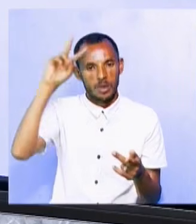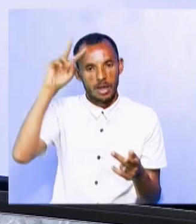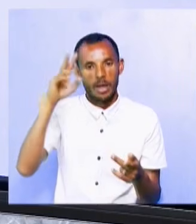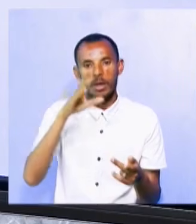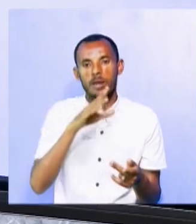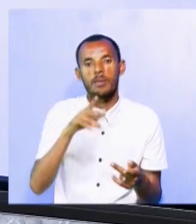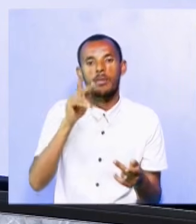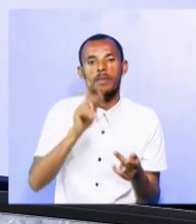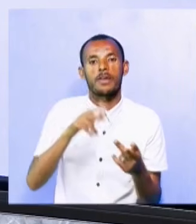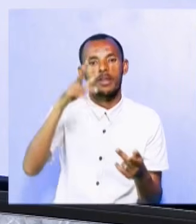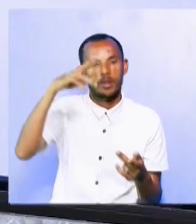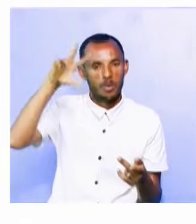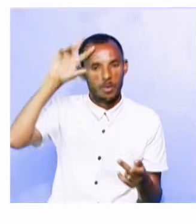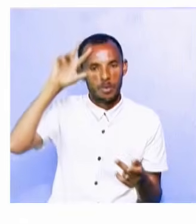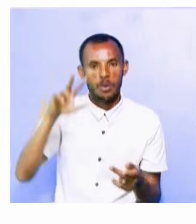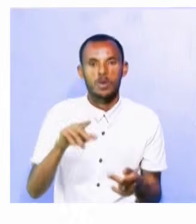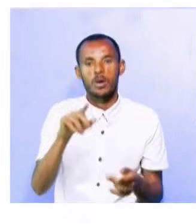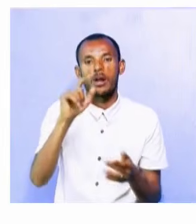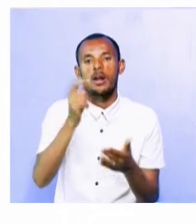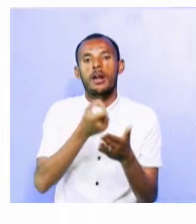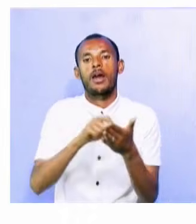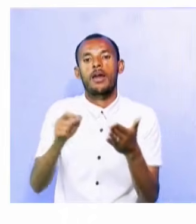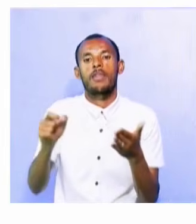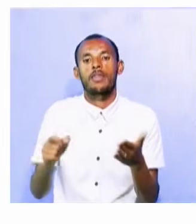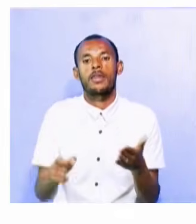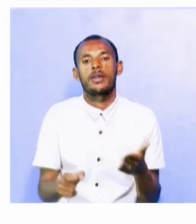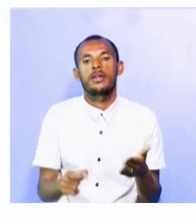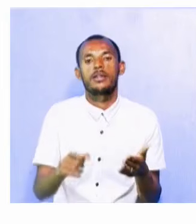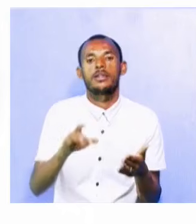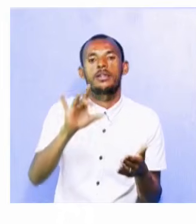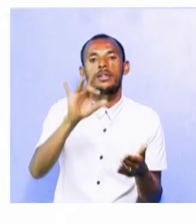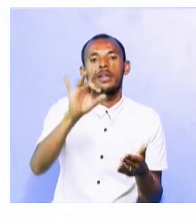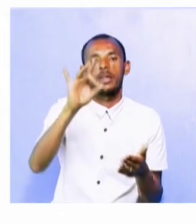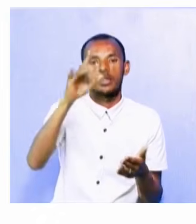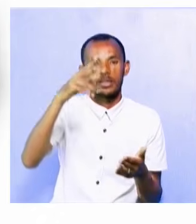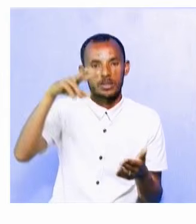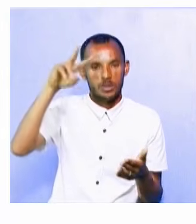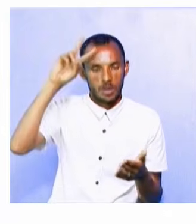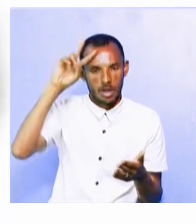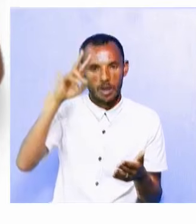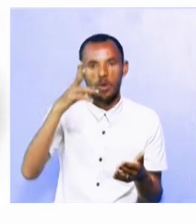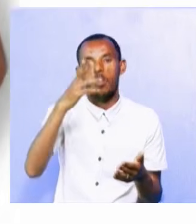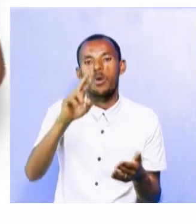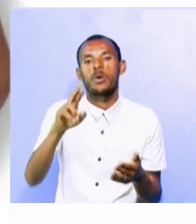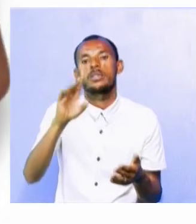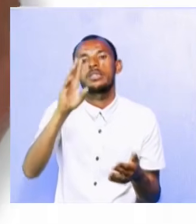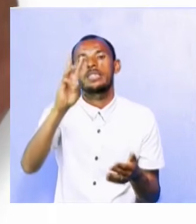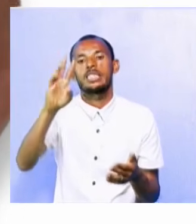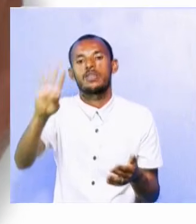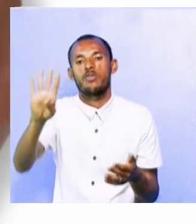cube. Okay, you can write 64 as 8 square, and you can write 64 as 4